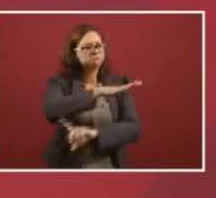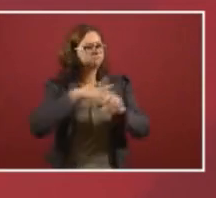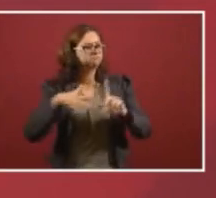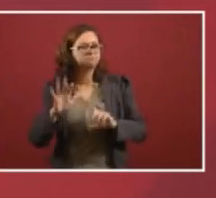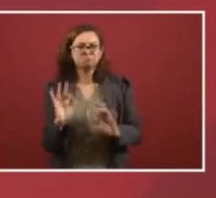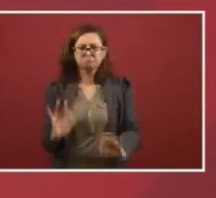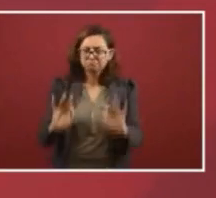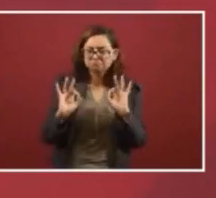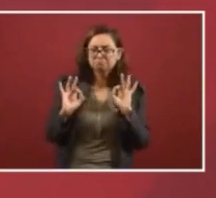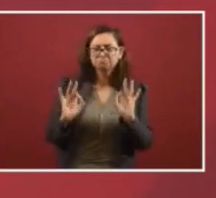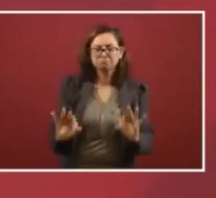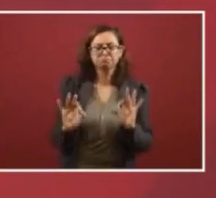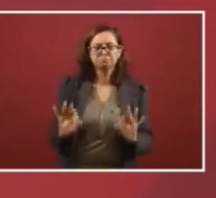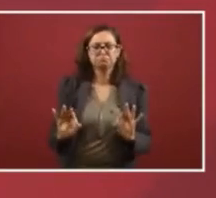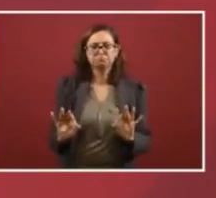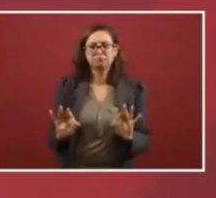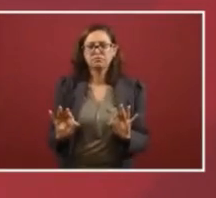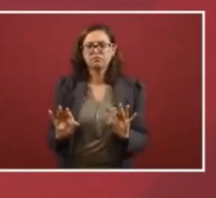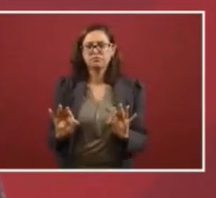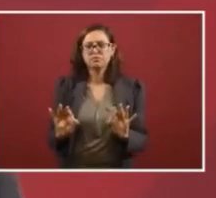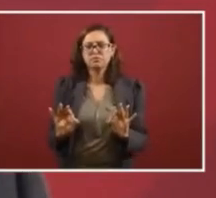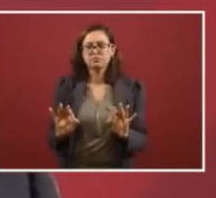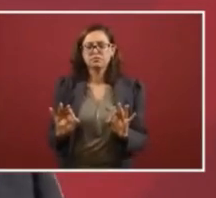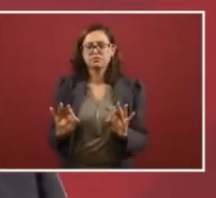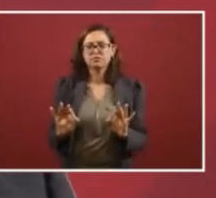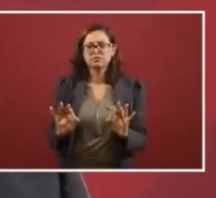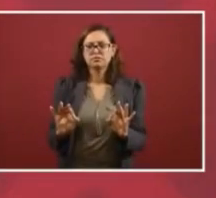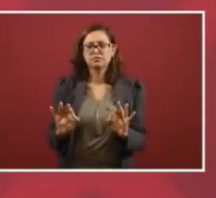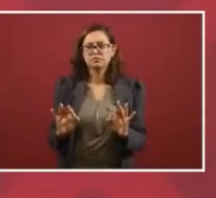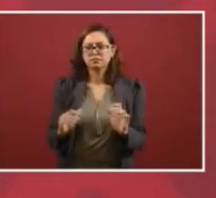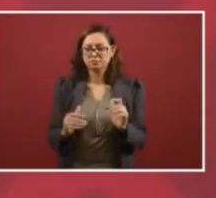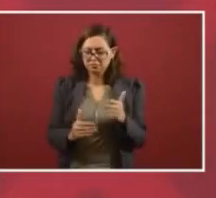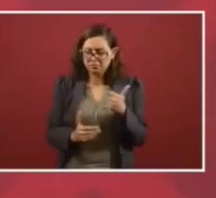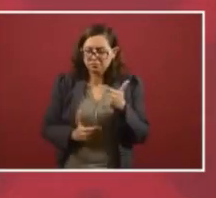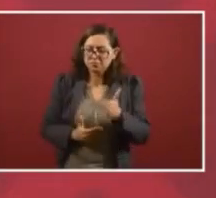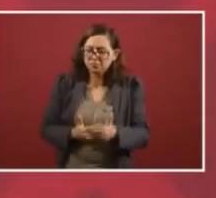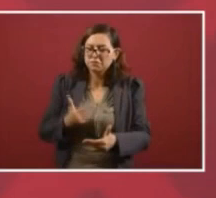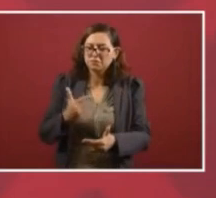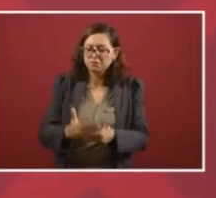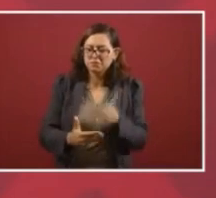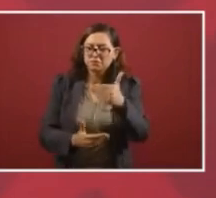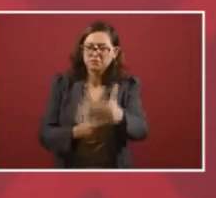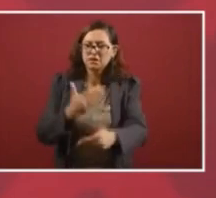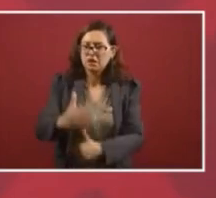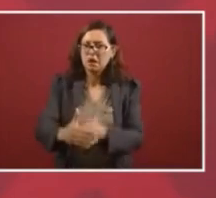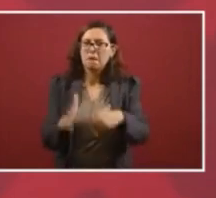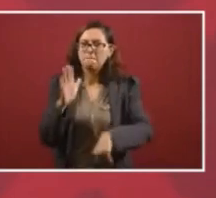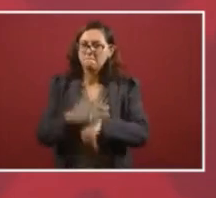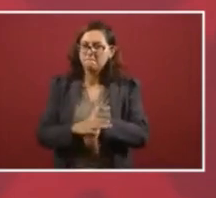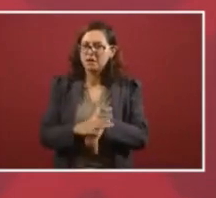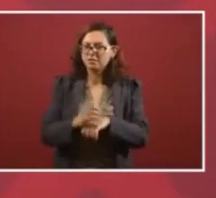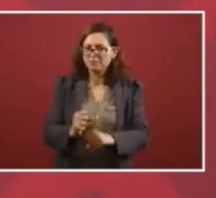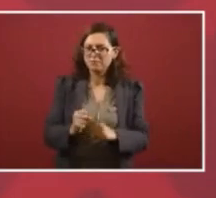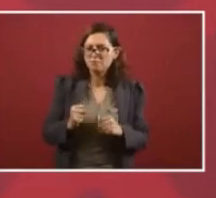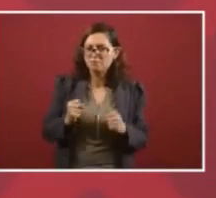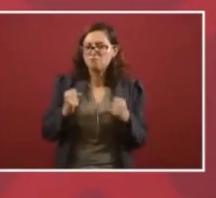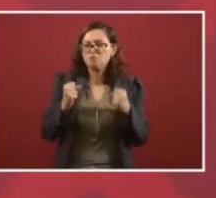is growing, and favorable conditions, which will be strengthened